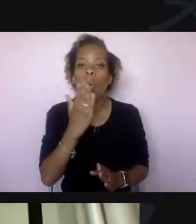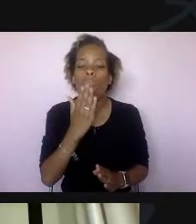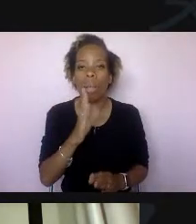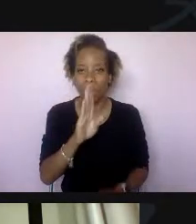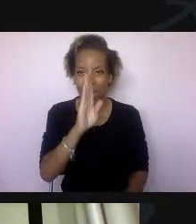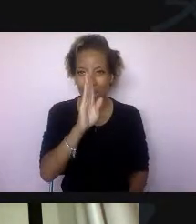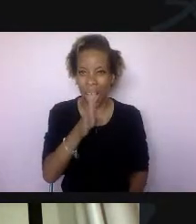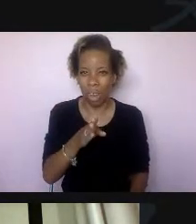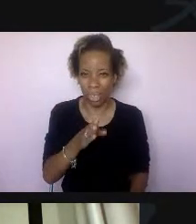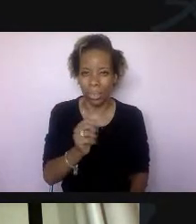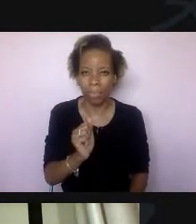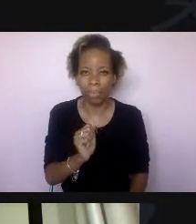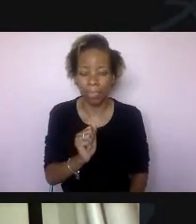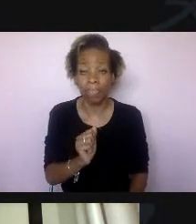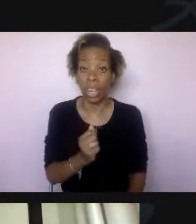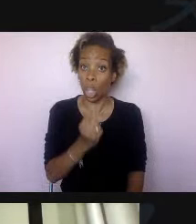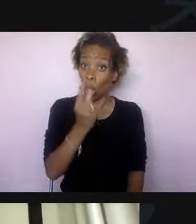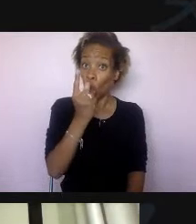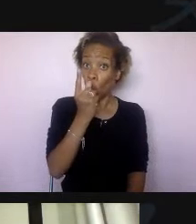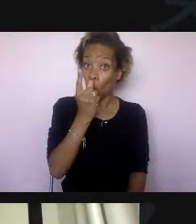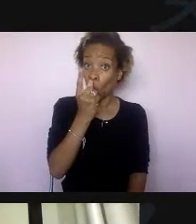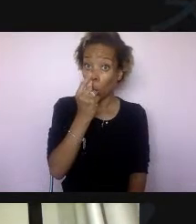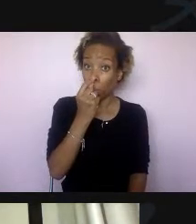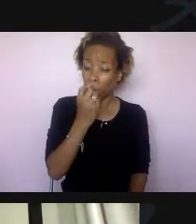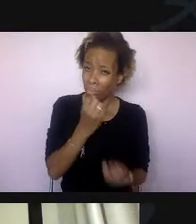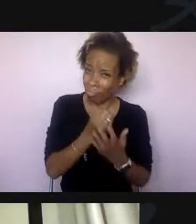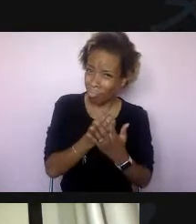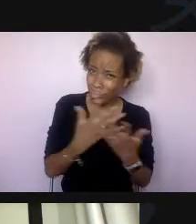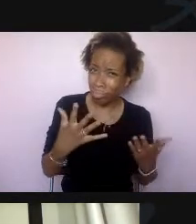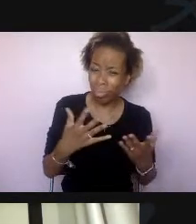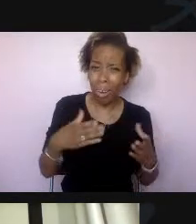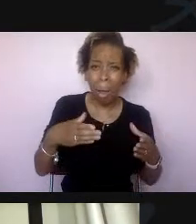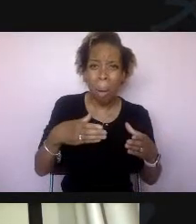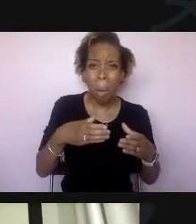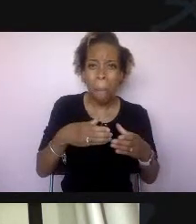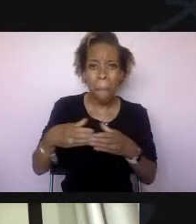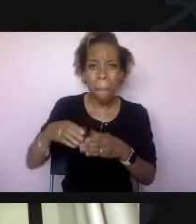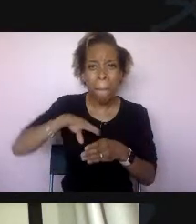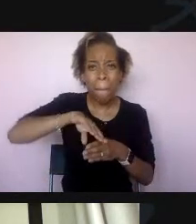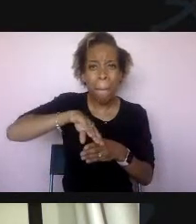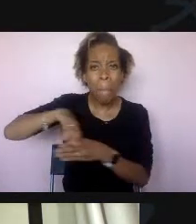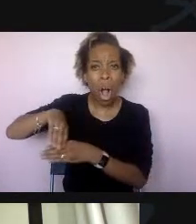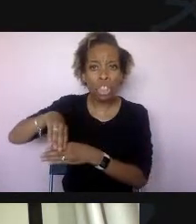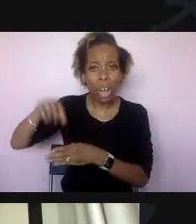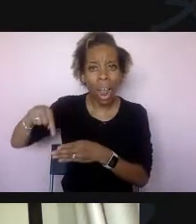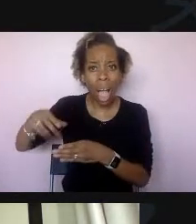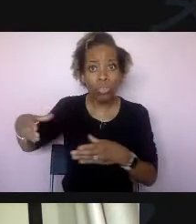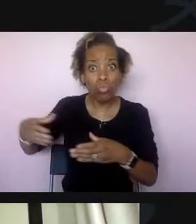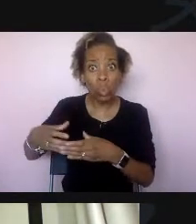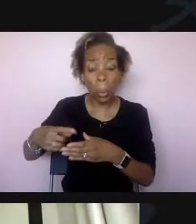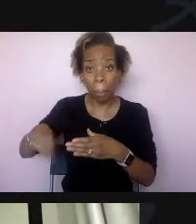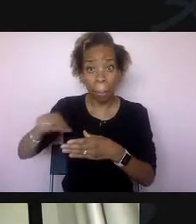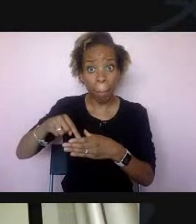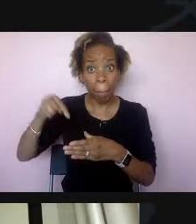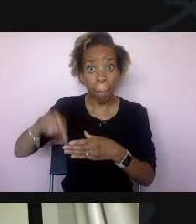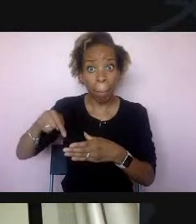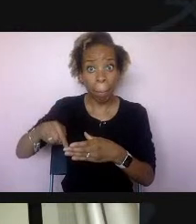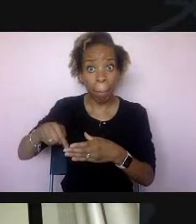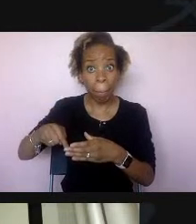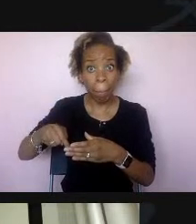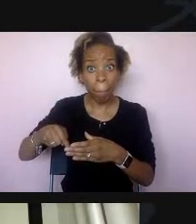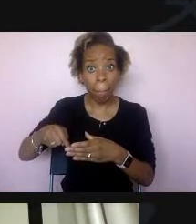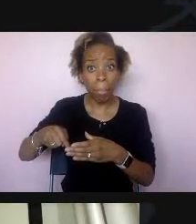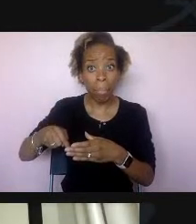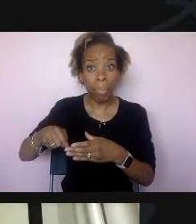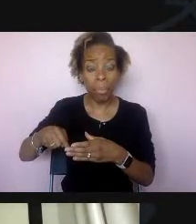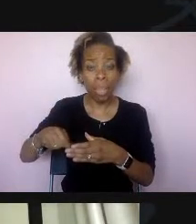of marginalized groups on that program which will not be on that program, which is adding the